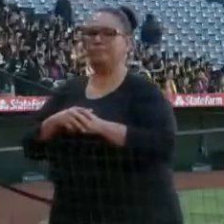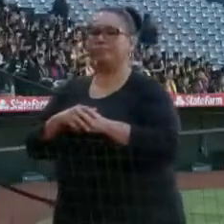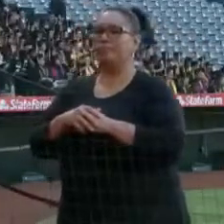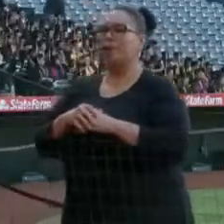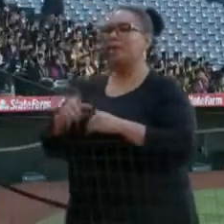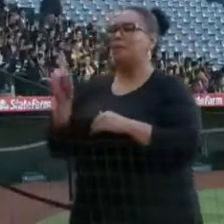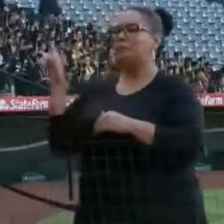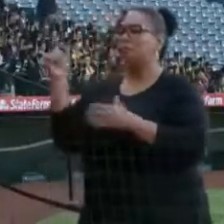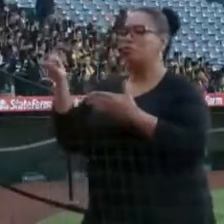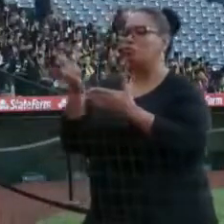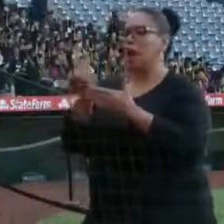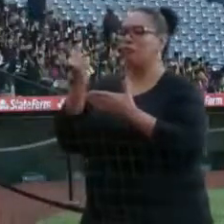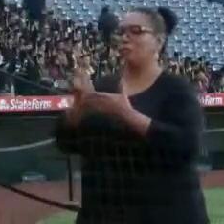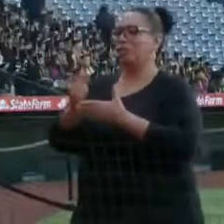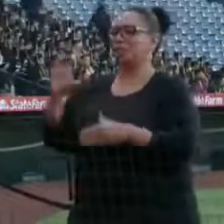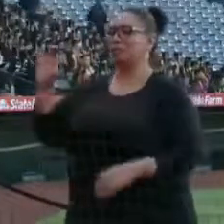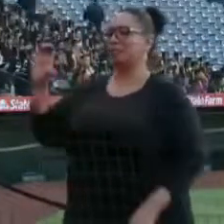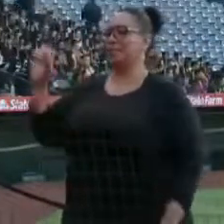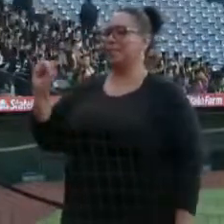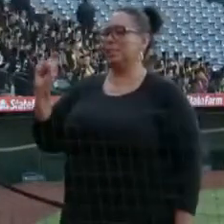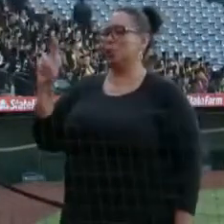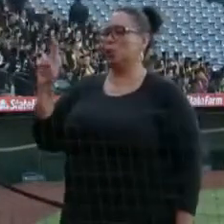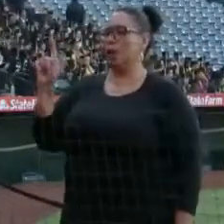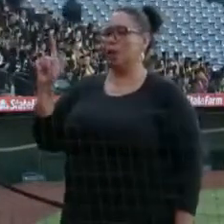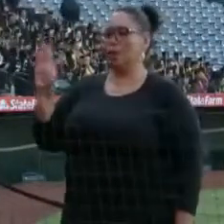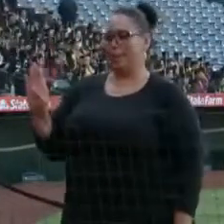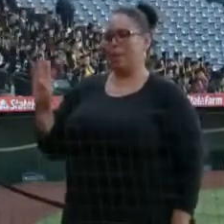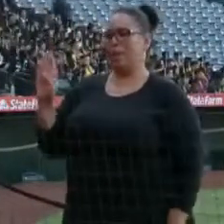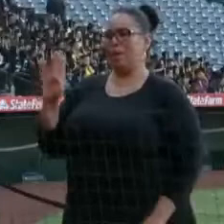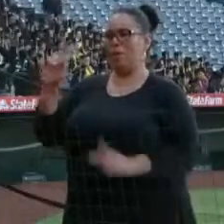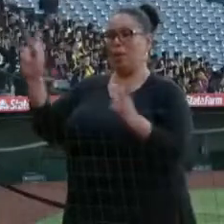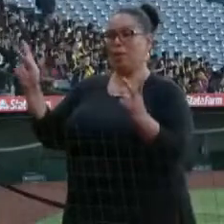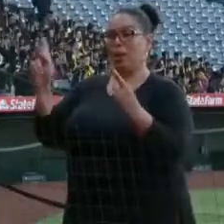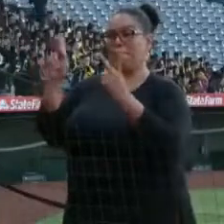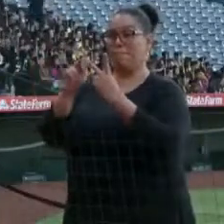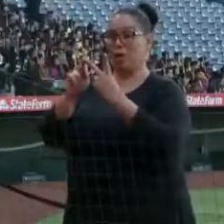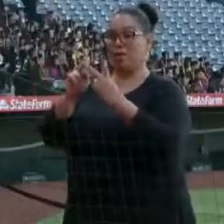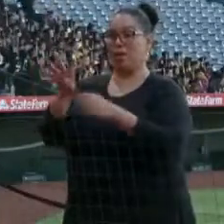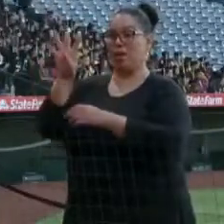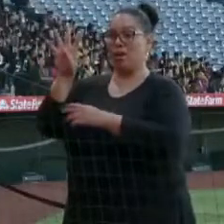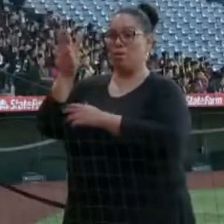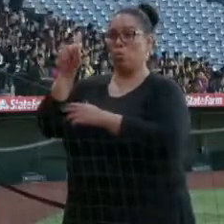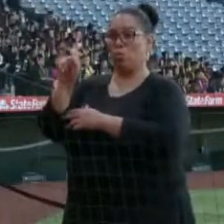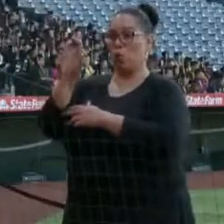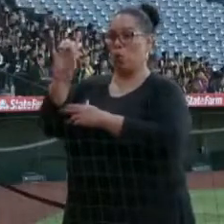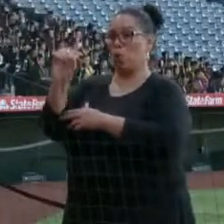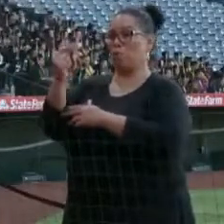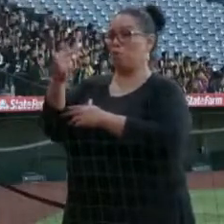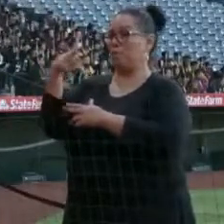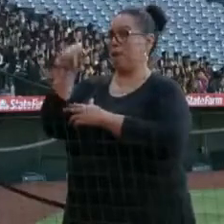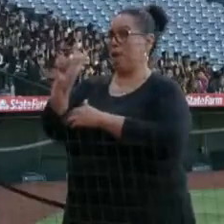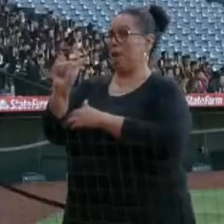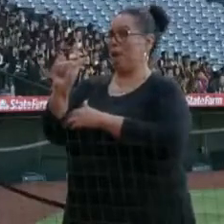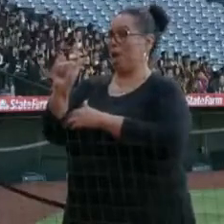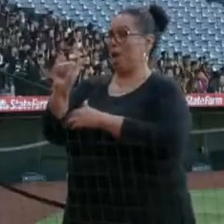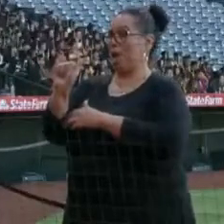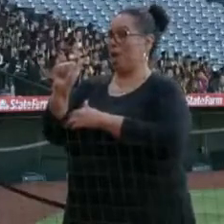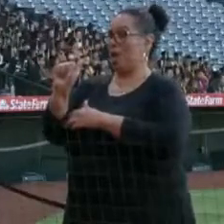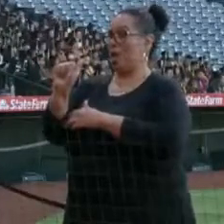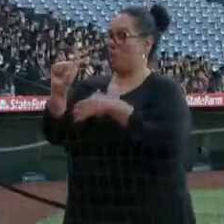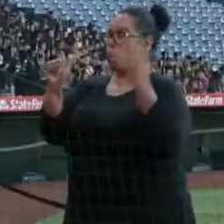Elise graduates from CSULB with a perfect 4.0 GPA.